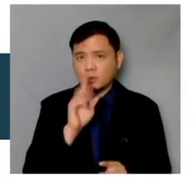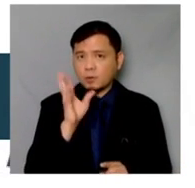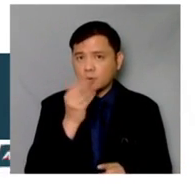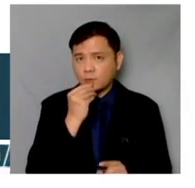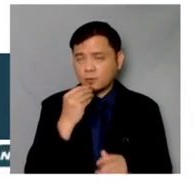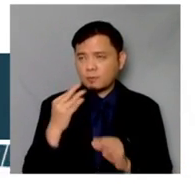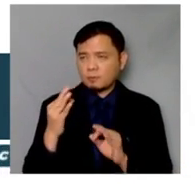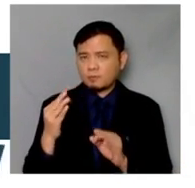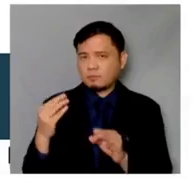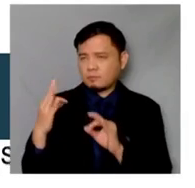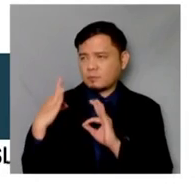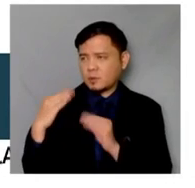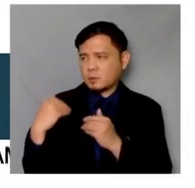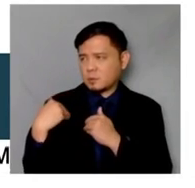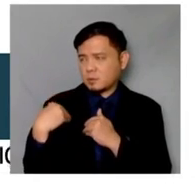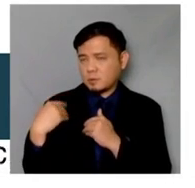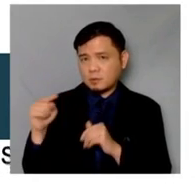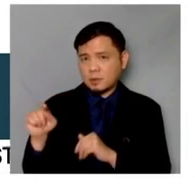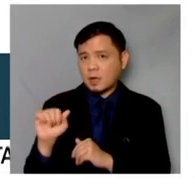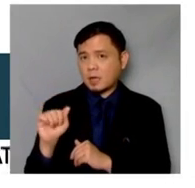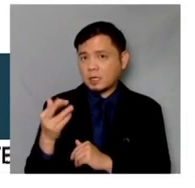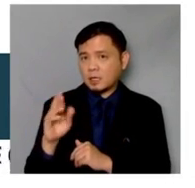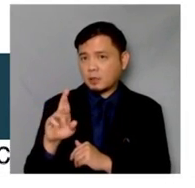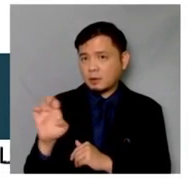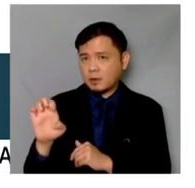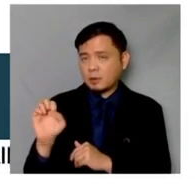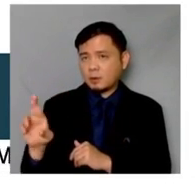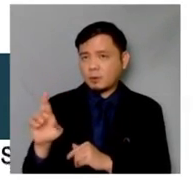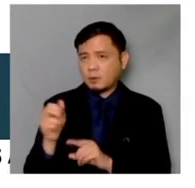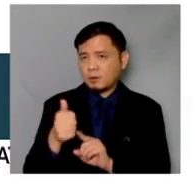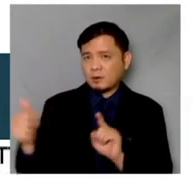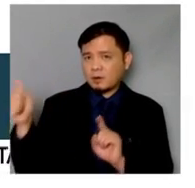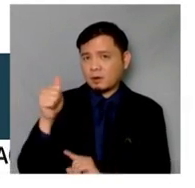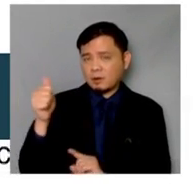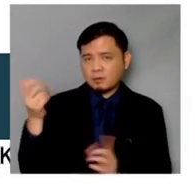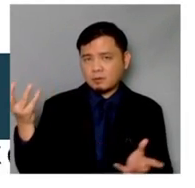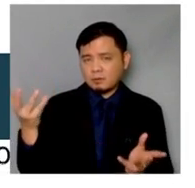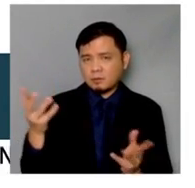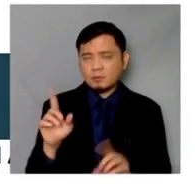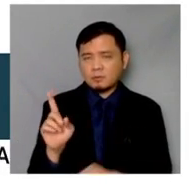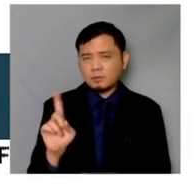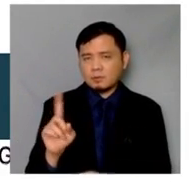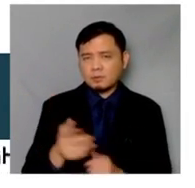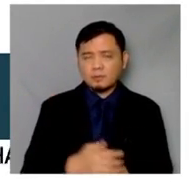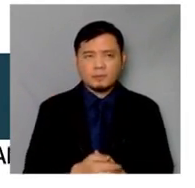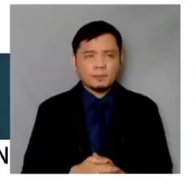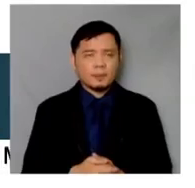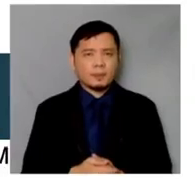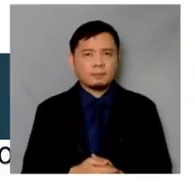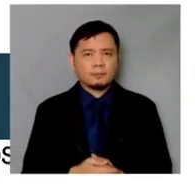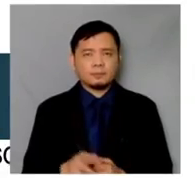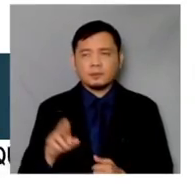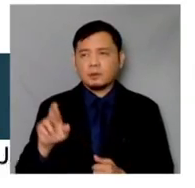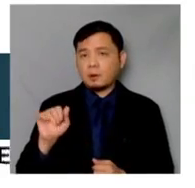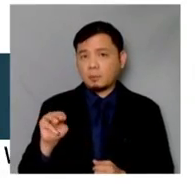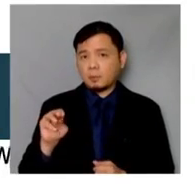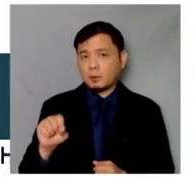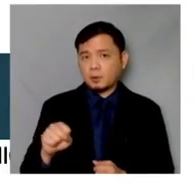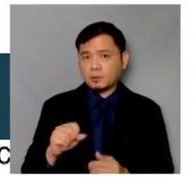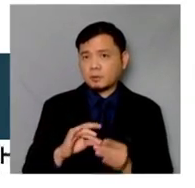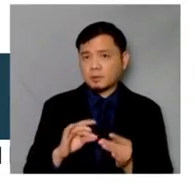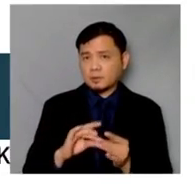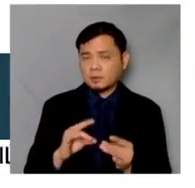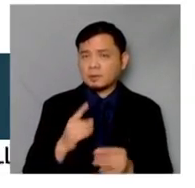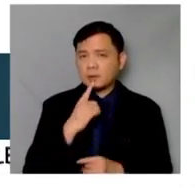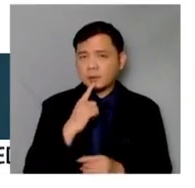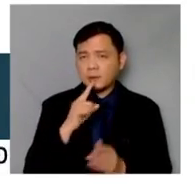up to Malacañang? Well, Mr. Ragos himself states that one of the prosecutors did tell him,